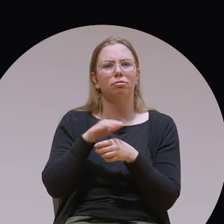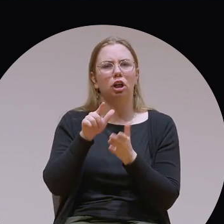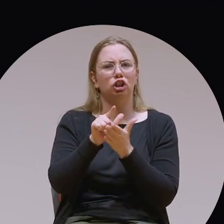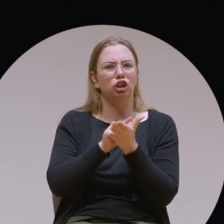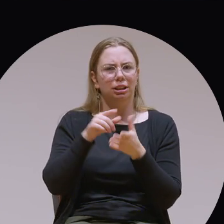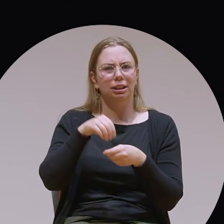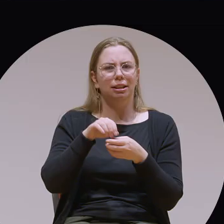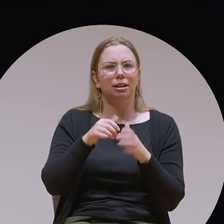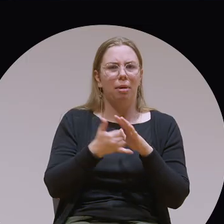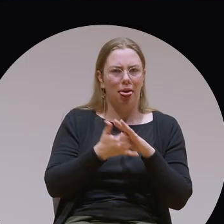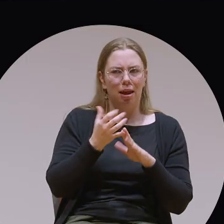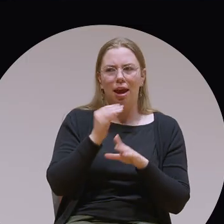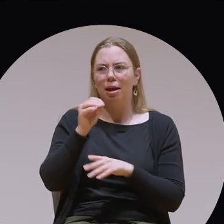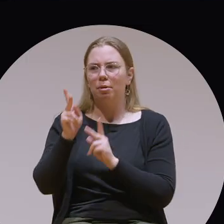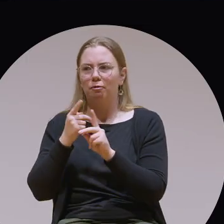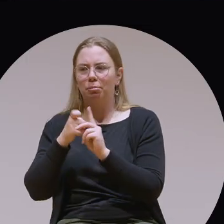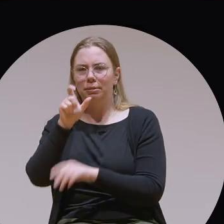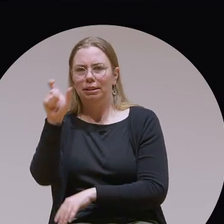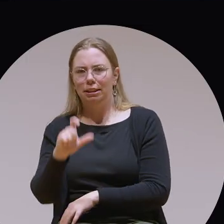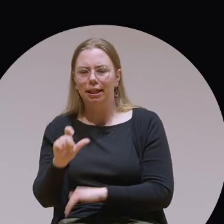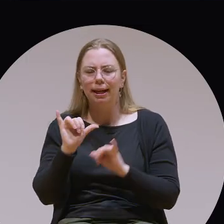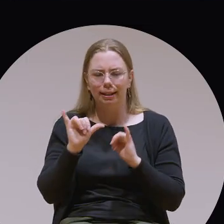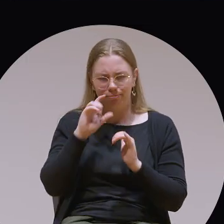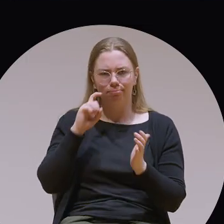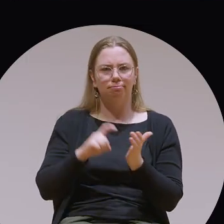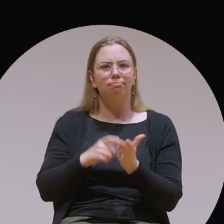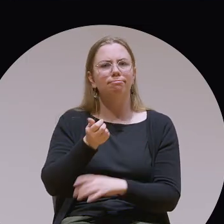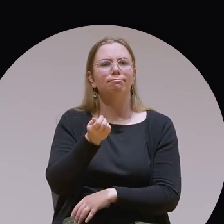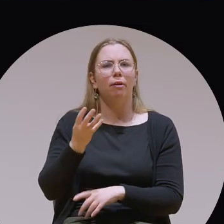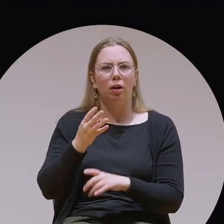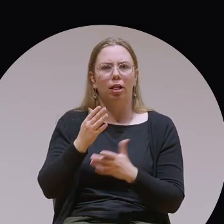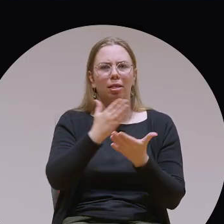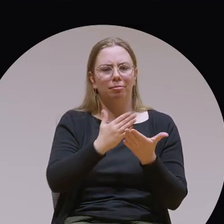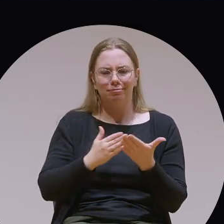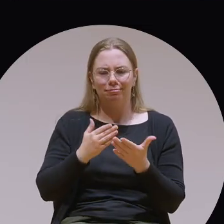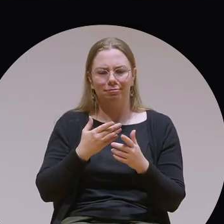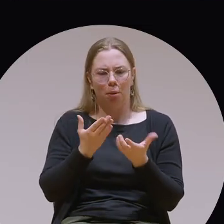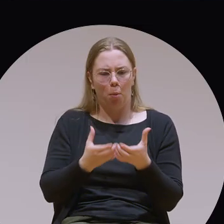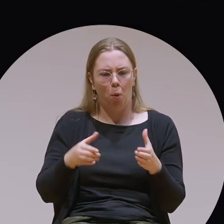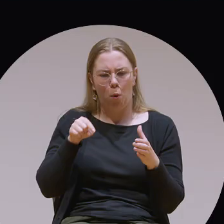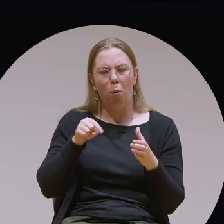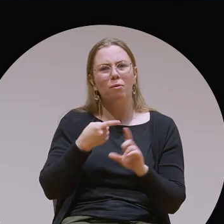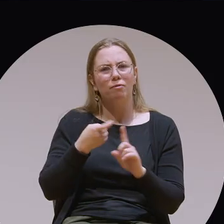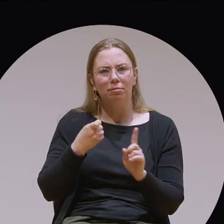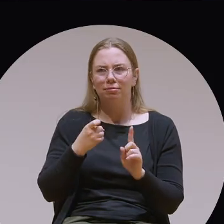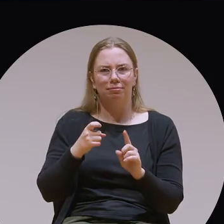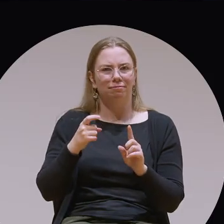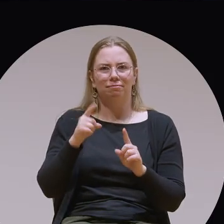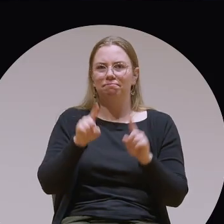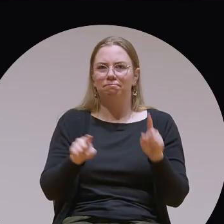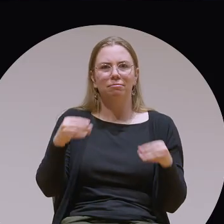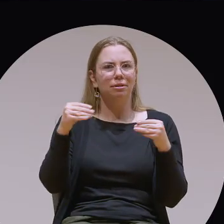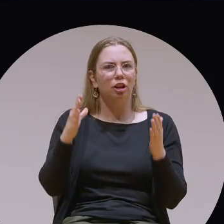was that a certain number of these objects had come from different dealers based in the States and in Europe who've